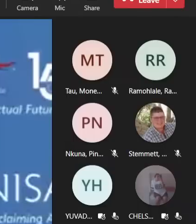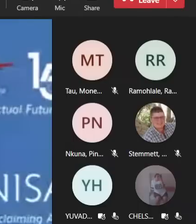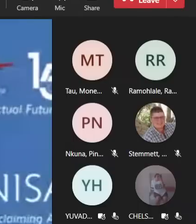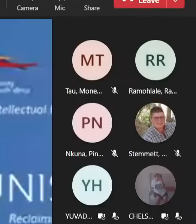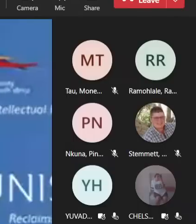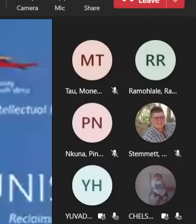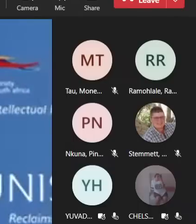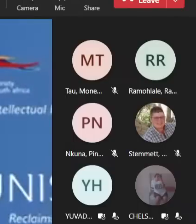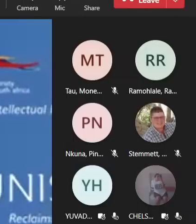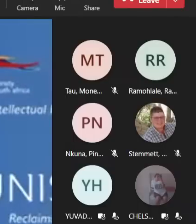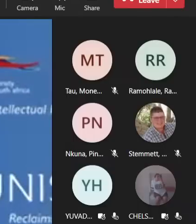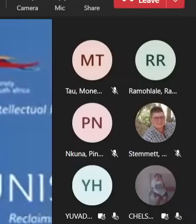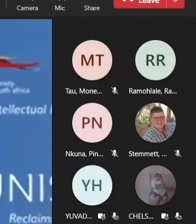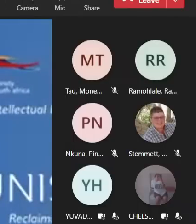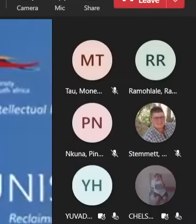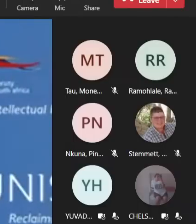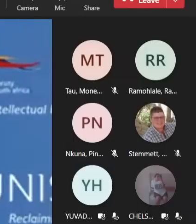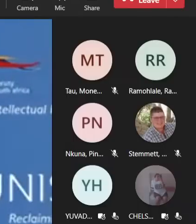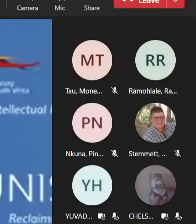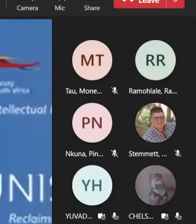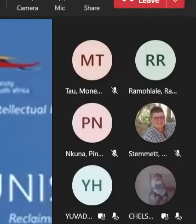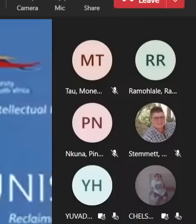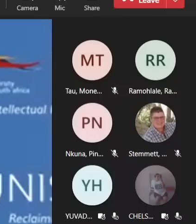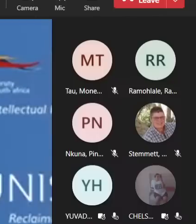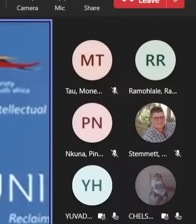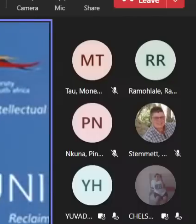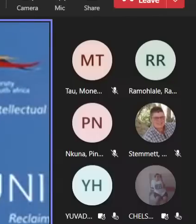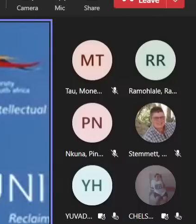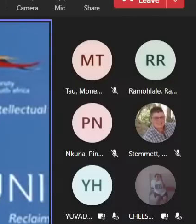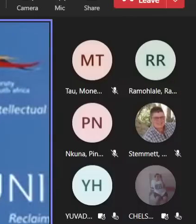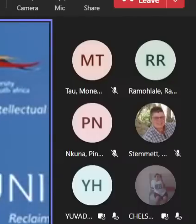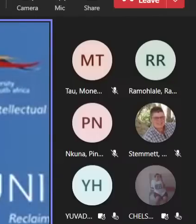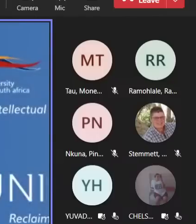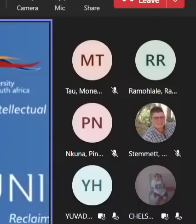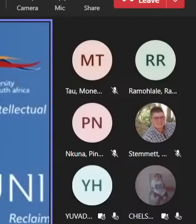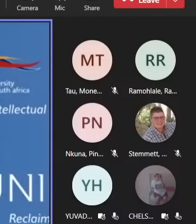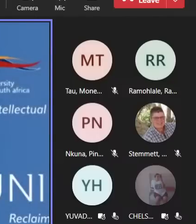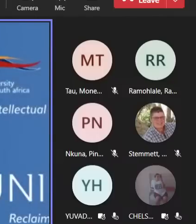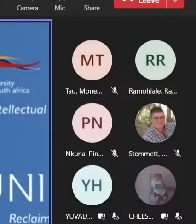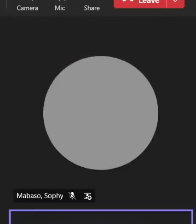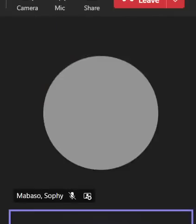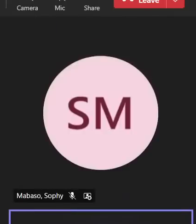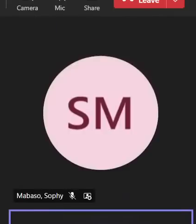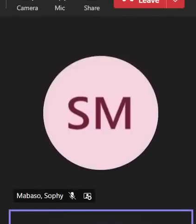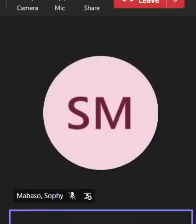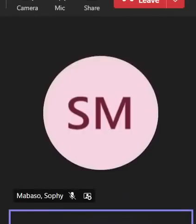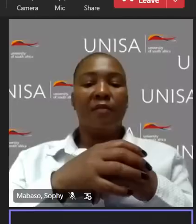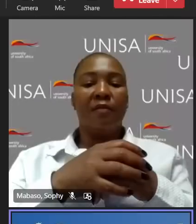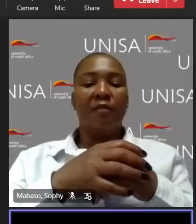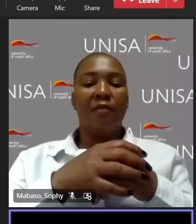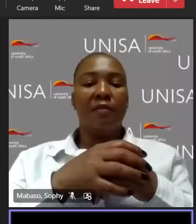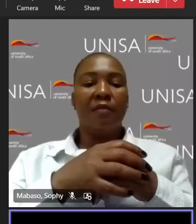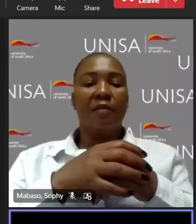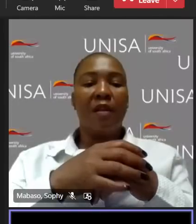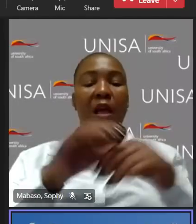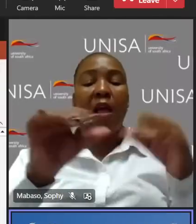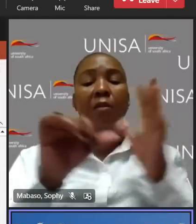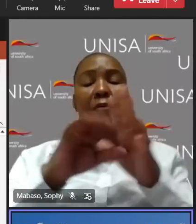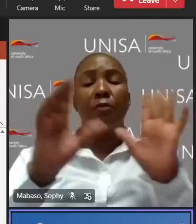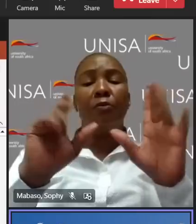the way. What I picked up is that how important it is,